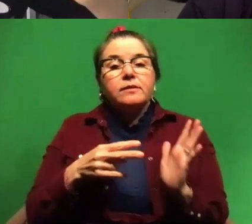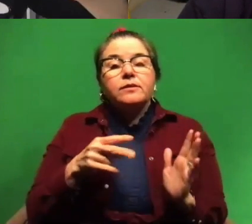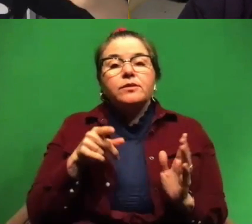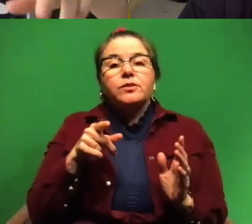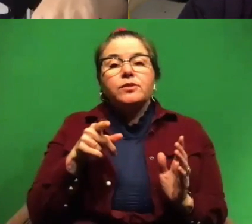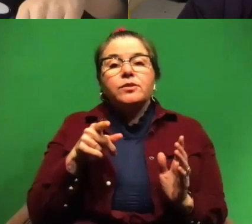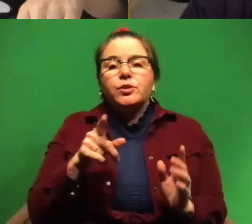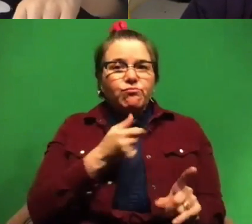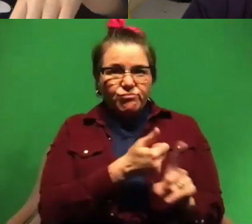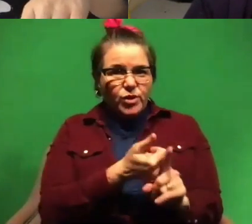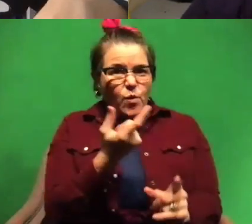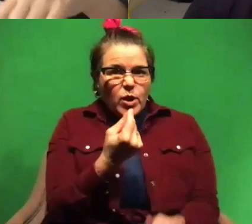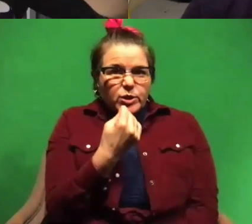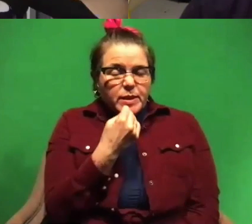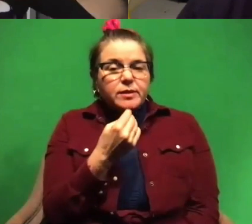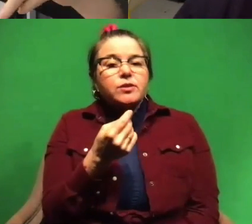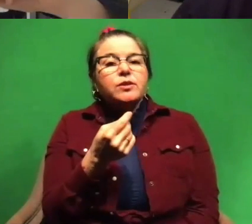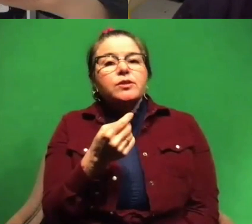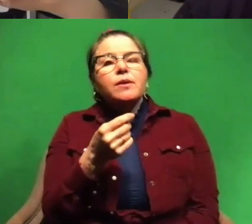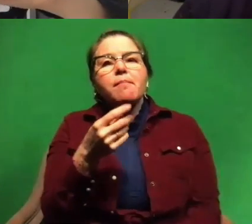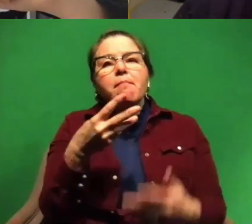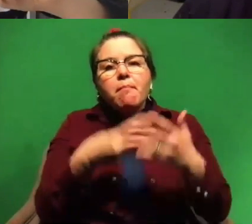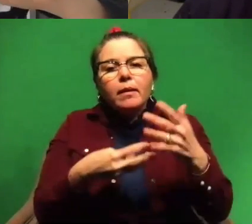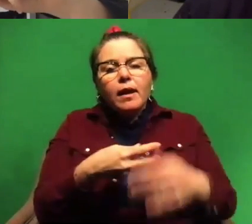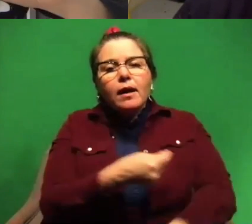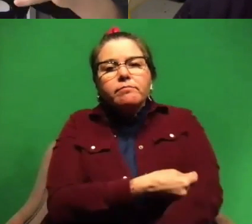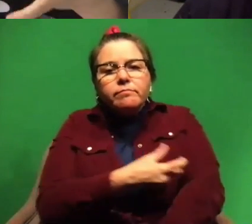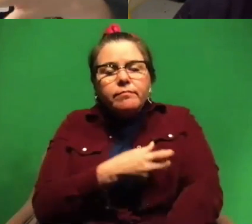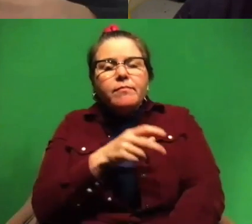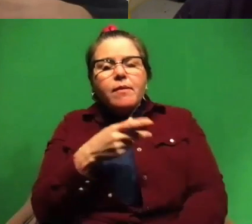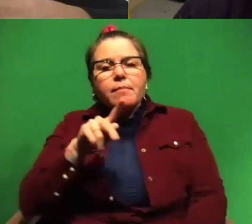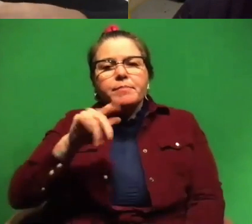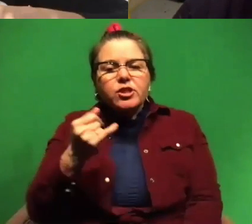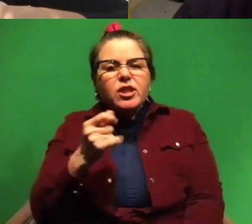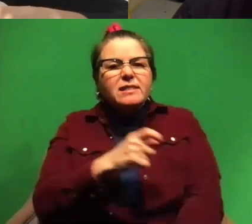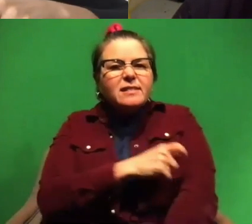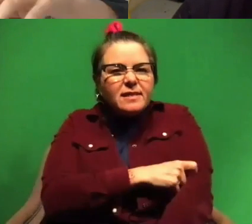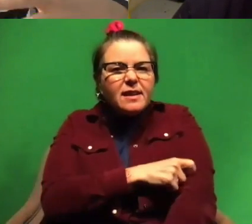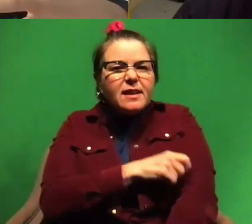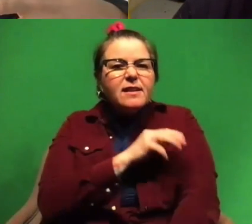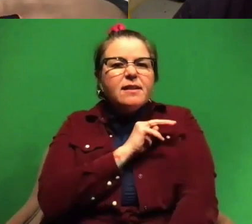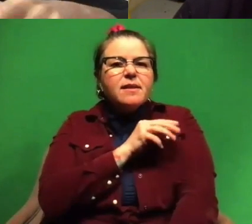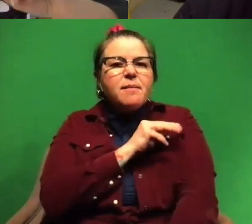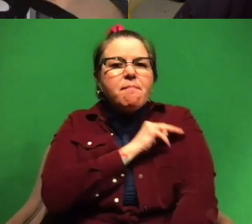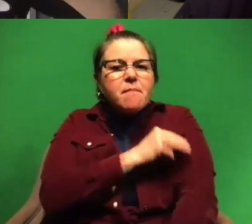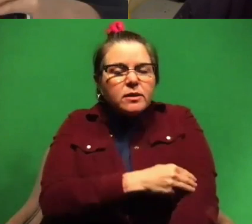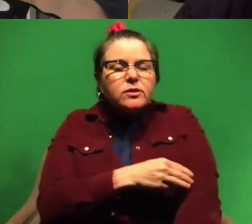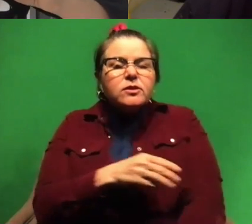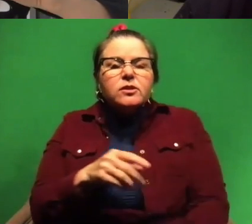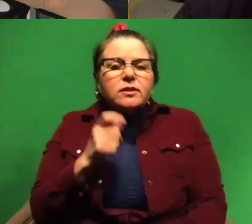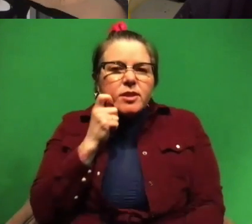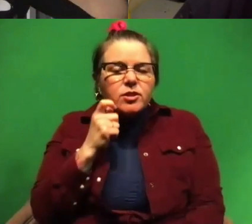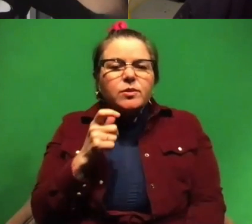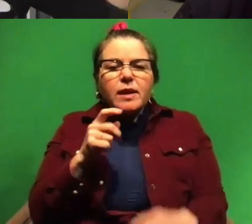what you eat. So you can take blood from a PJ or some skin or muscle tissue from a PJ shark, and you can